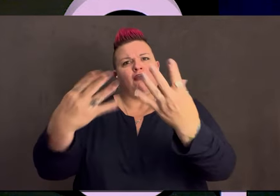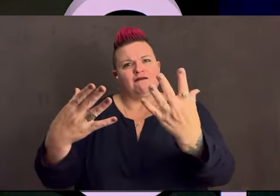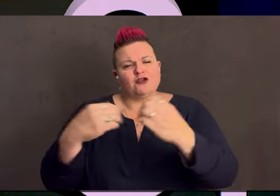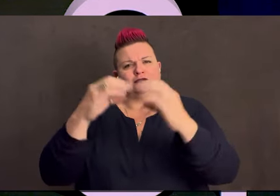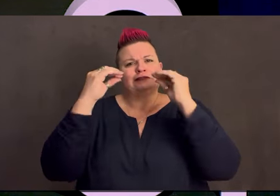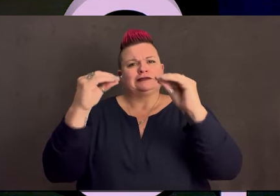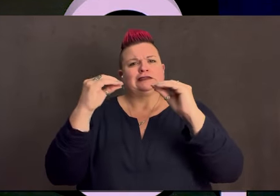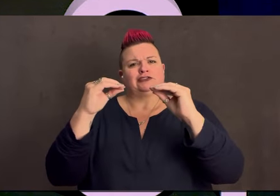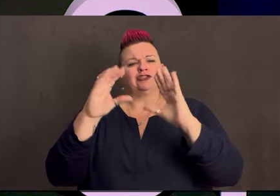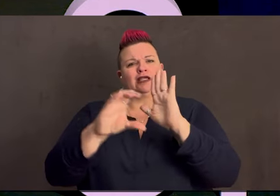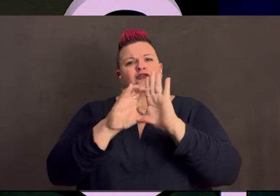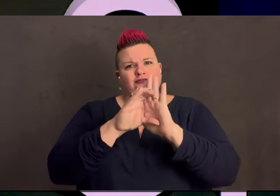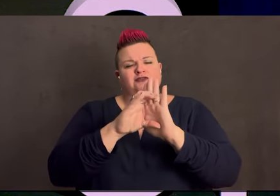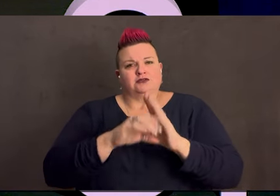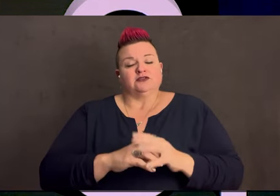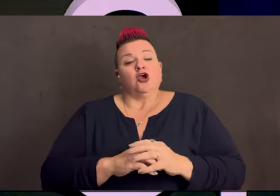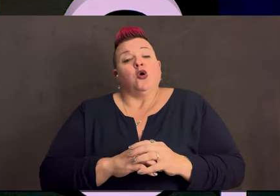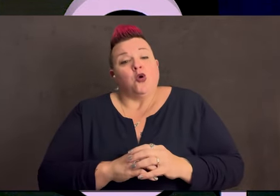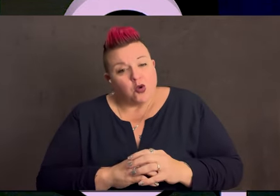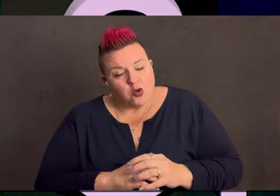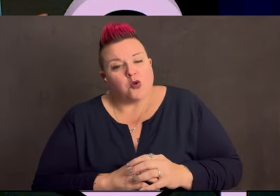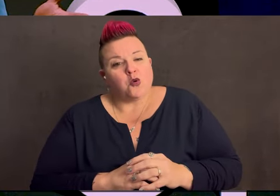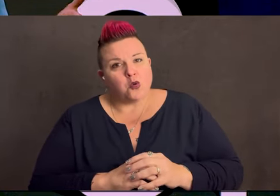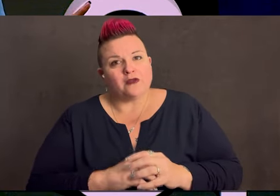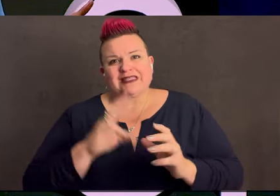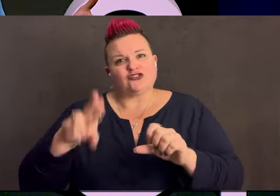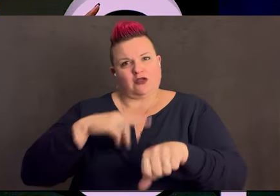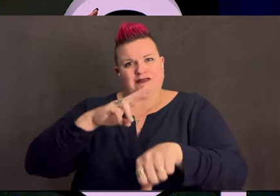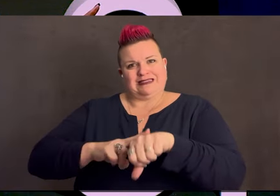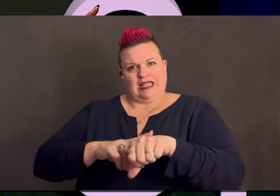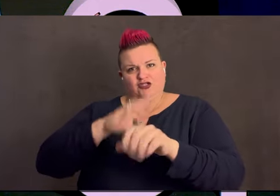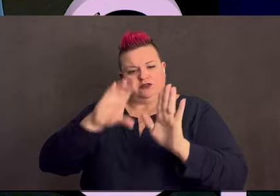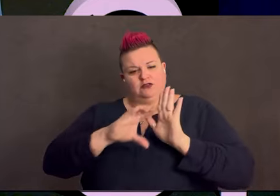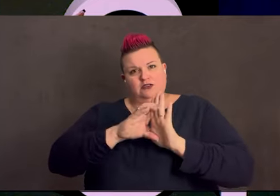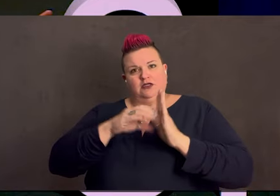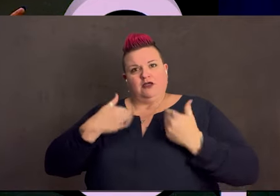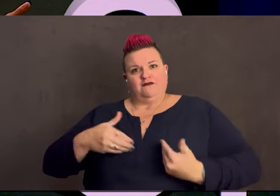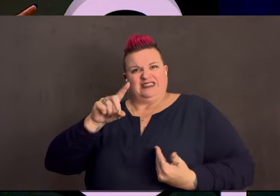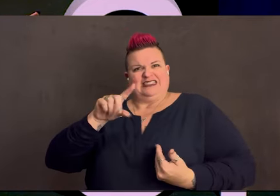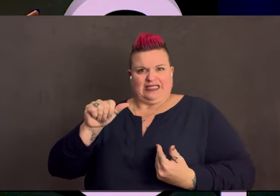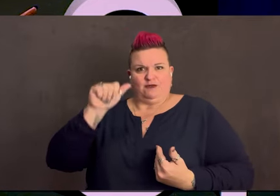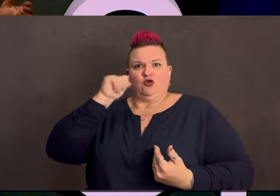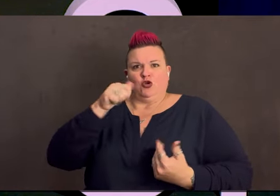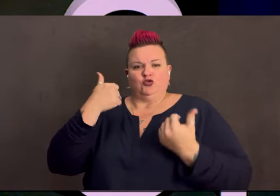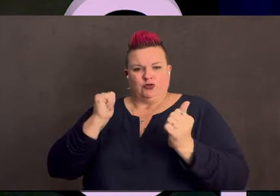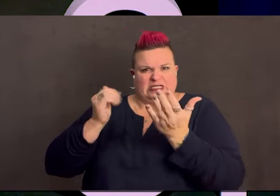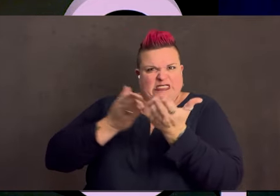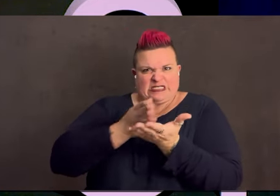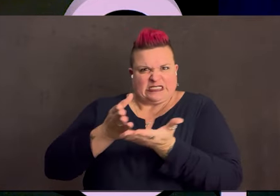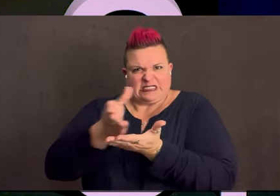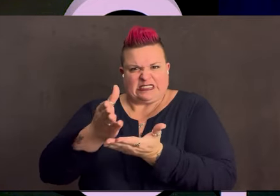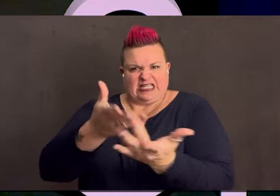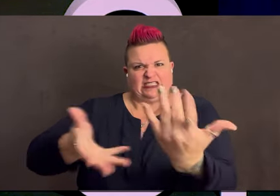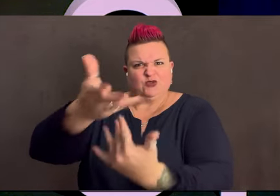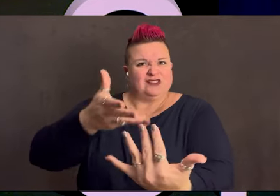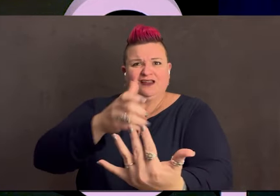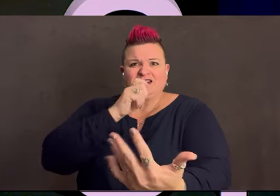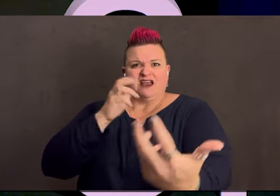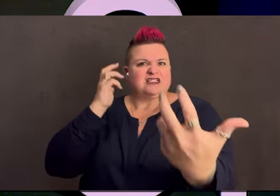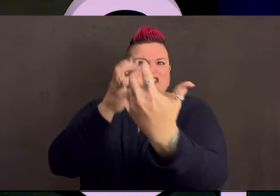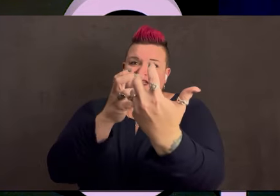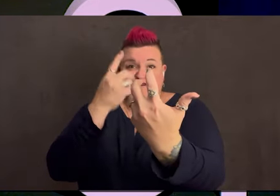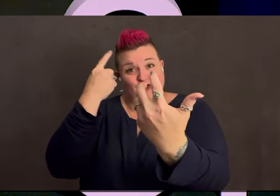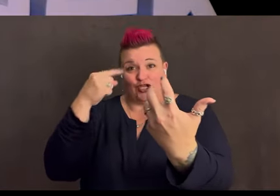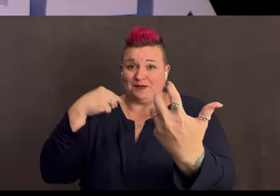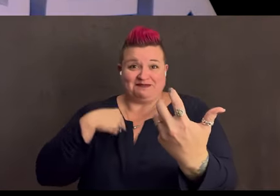training. I say these are just natural traits of a disabled girl trying to navigate a society that was not made for